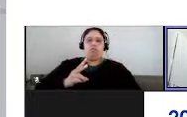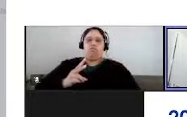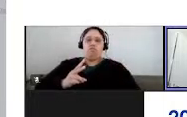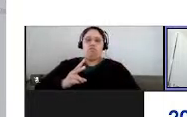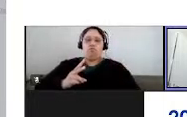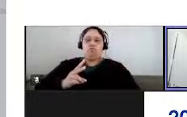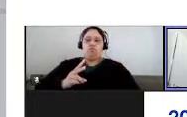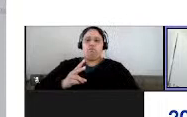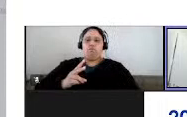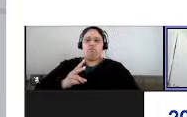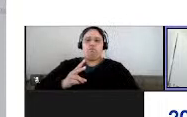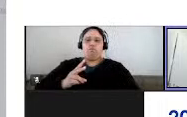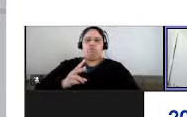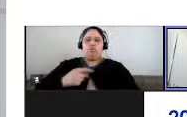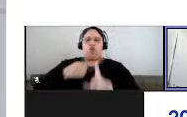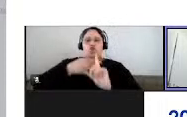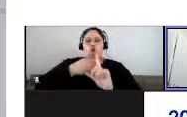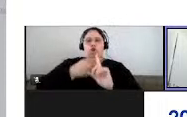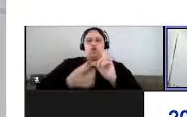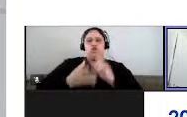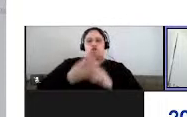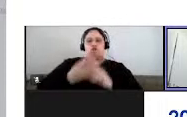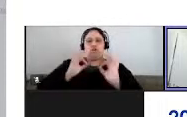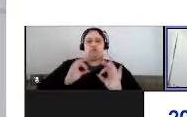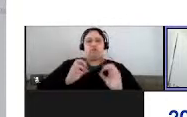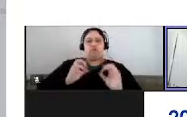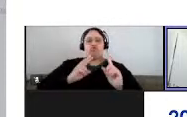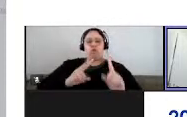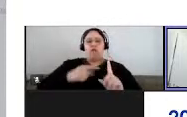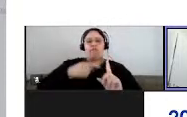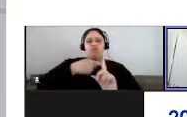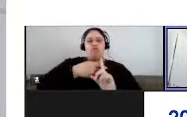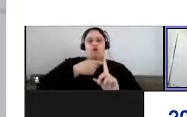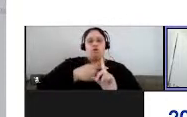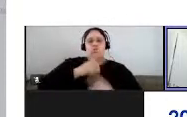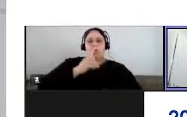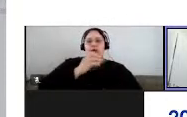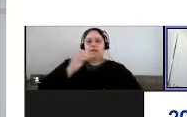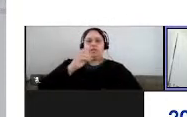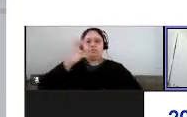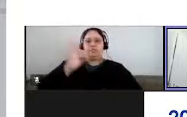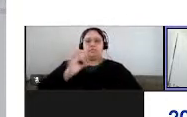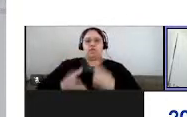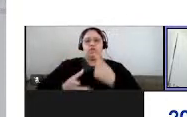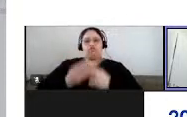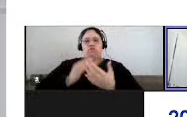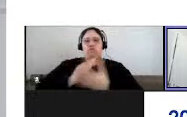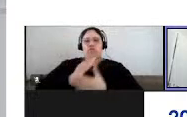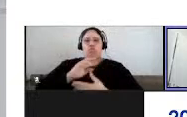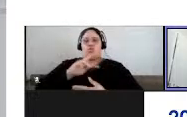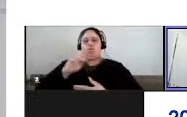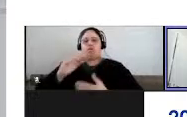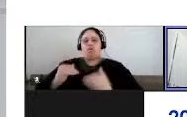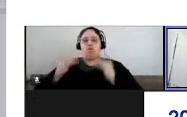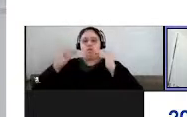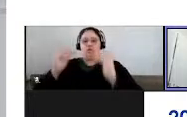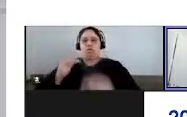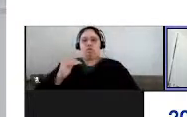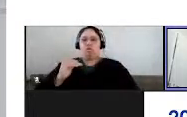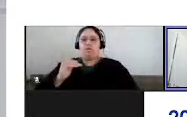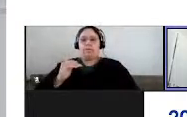92% targets achieved, the 12 targets, 100% achieved, 100% and above. The one